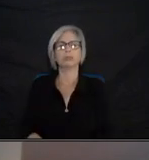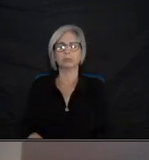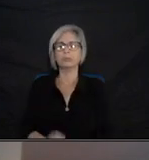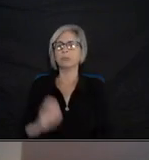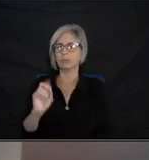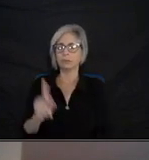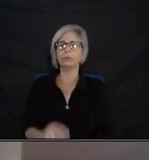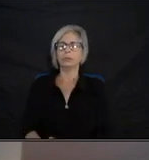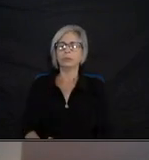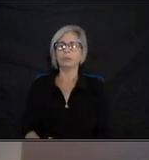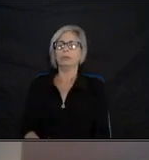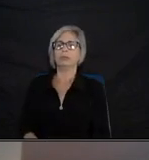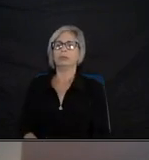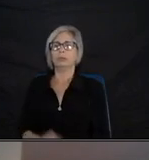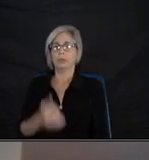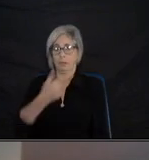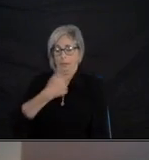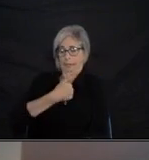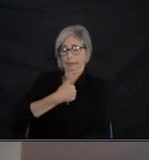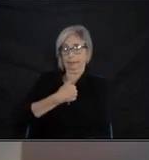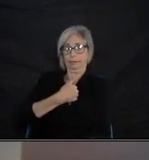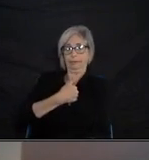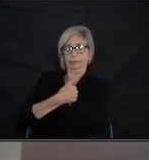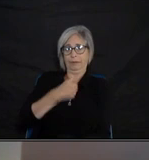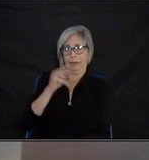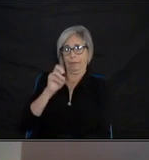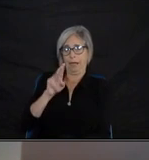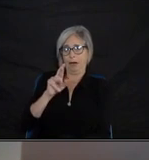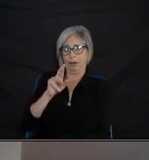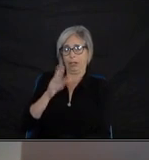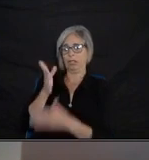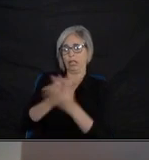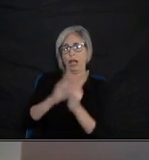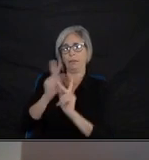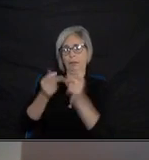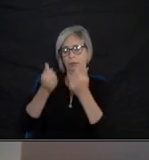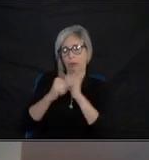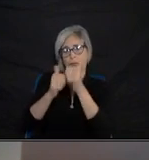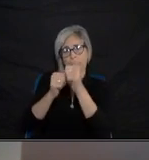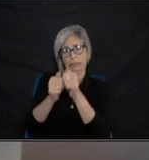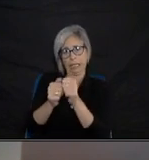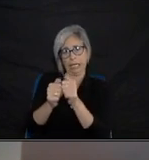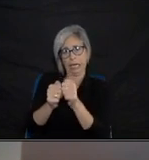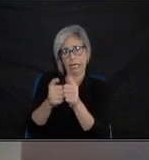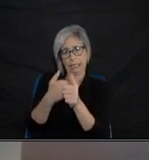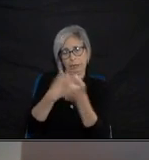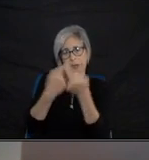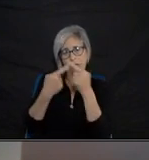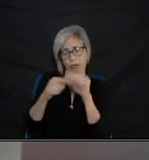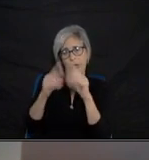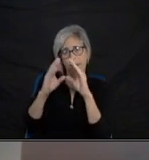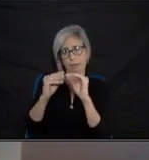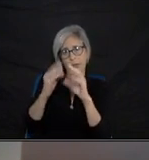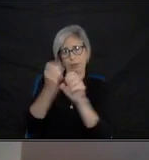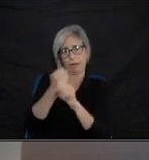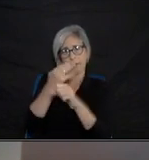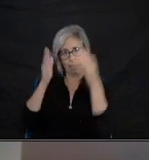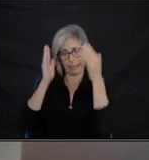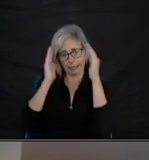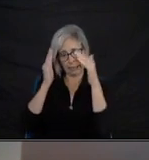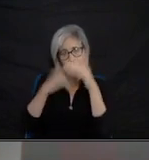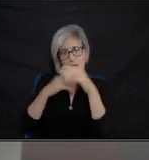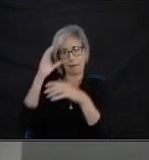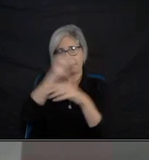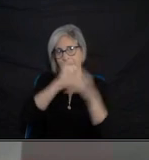Okay. As for myself, I know that some people try to send me a text message during the meeting to get my attention because I may have